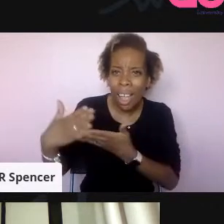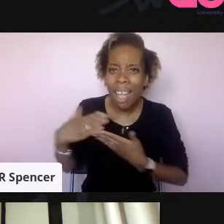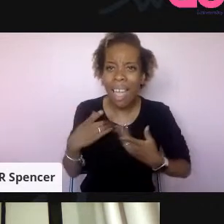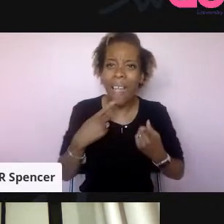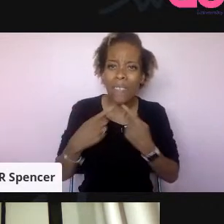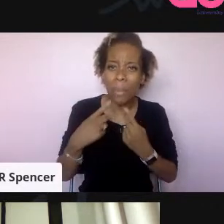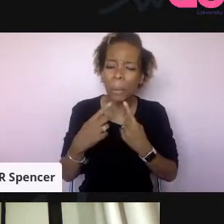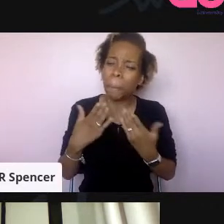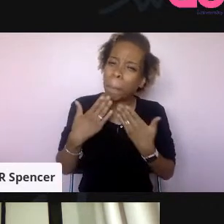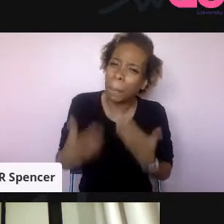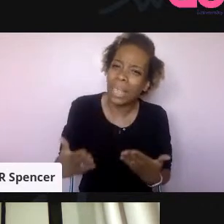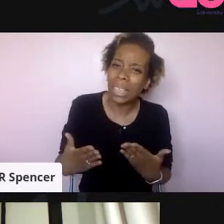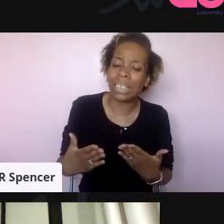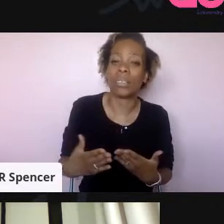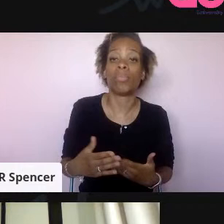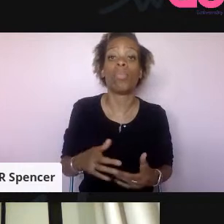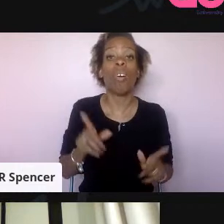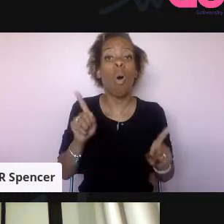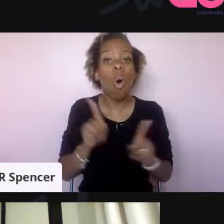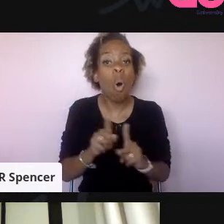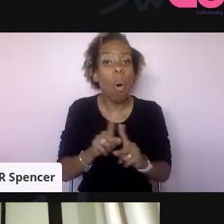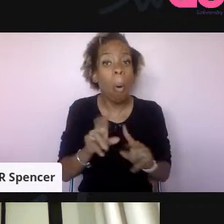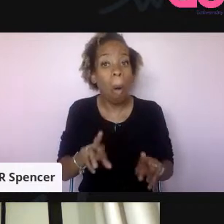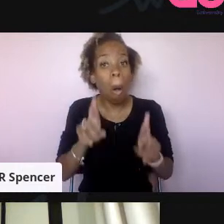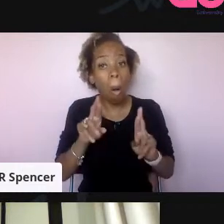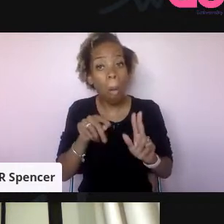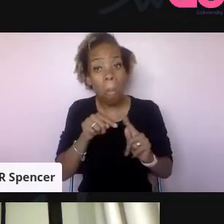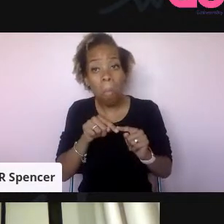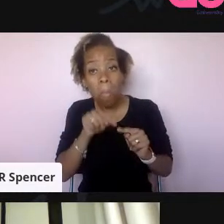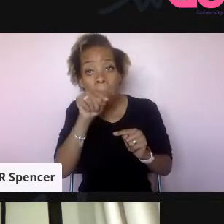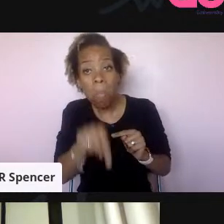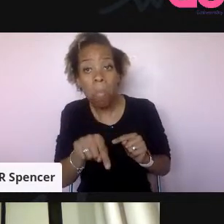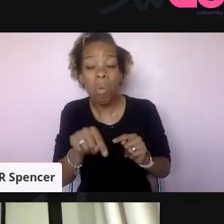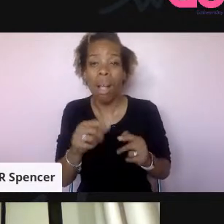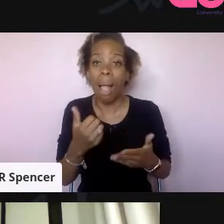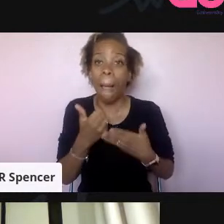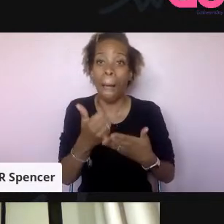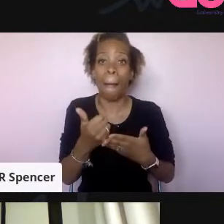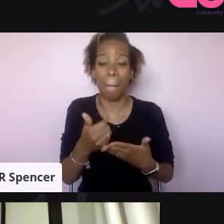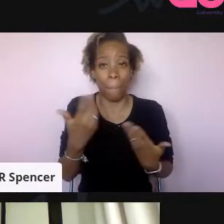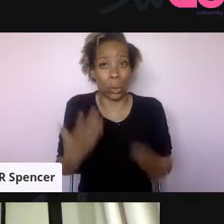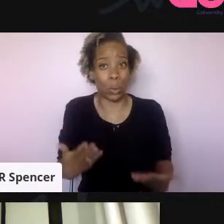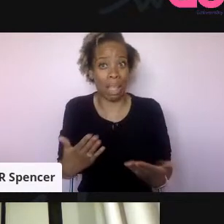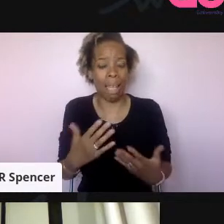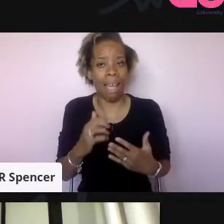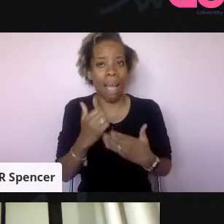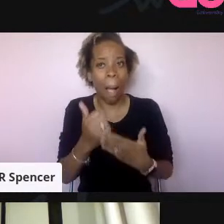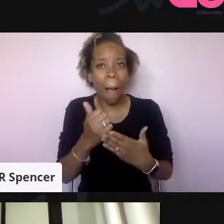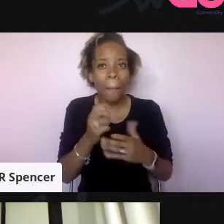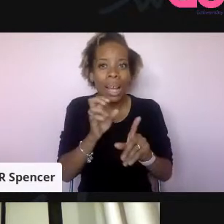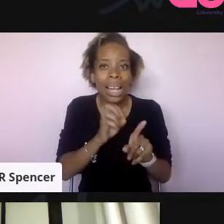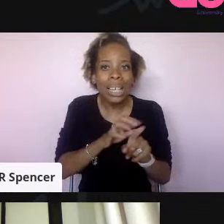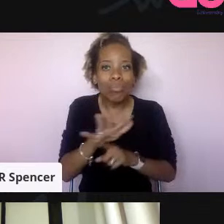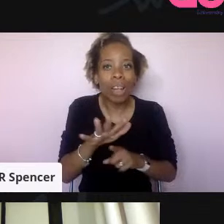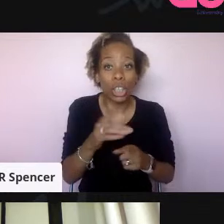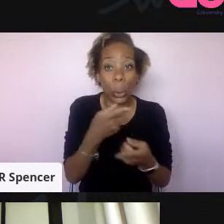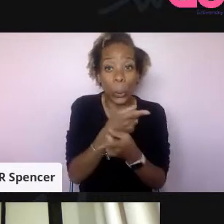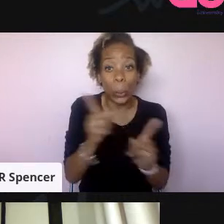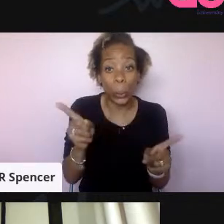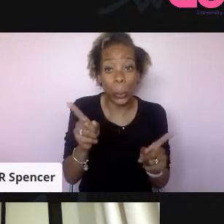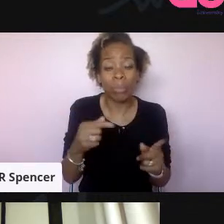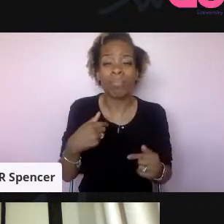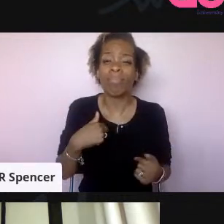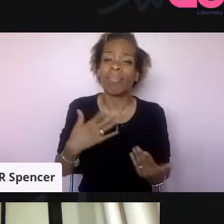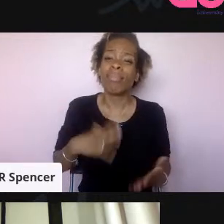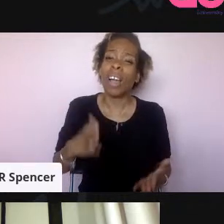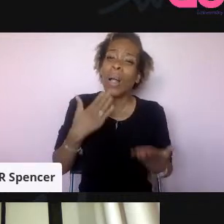it. And yeah, hopefully this has helped to inspire some of you today. I'd just like to thank